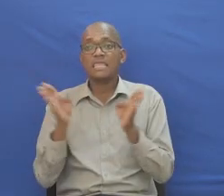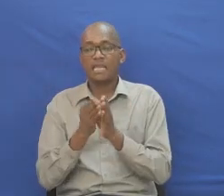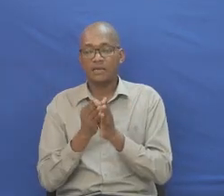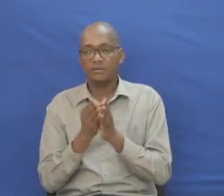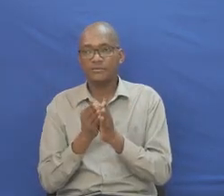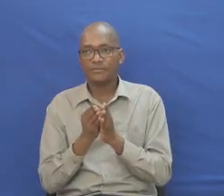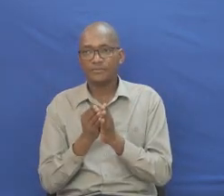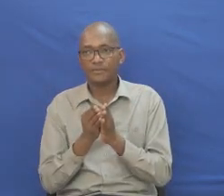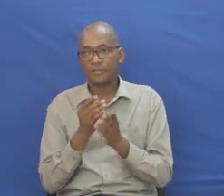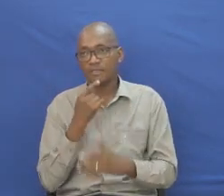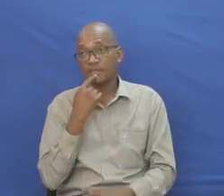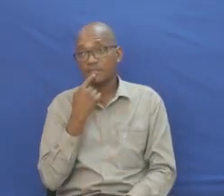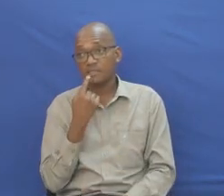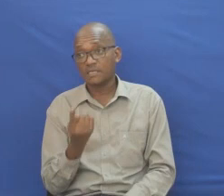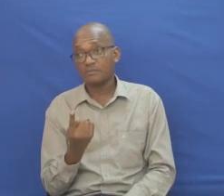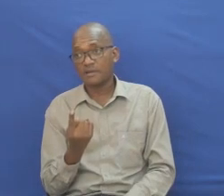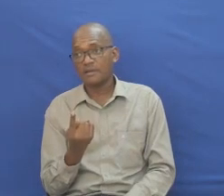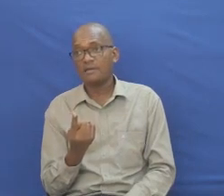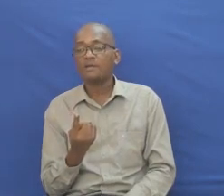if you have your scalene triangle,